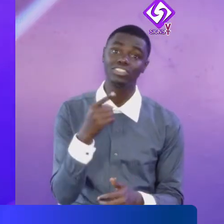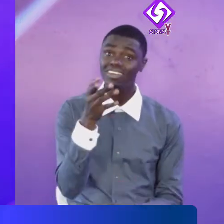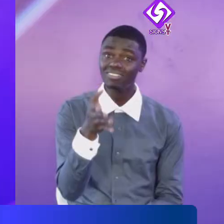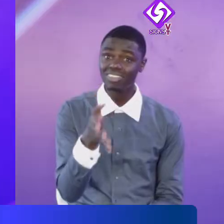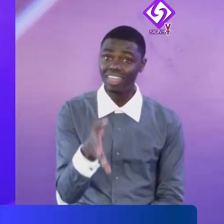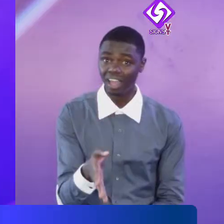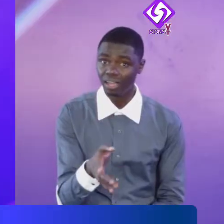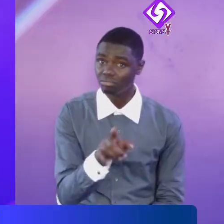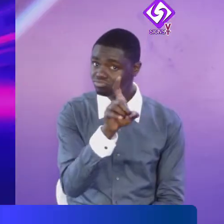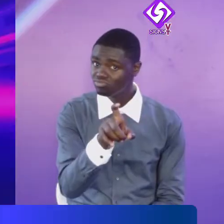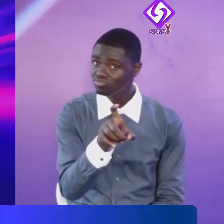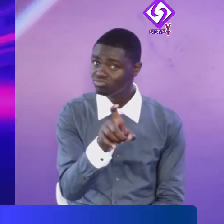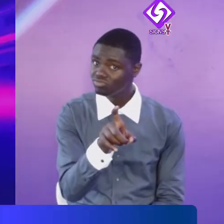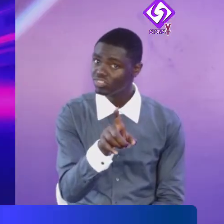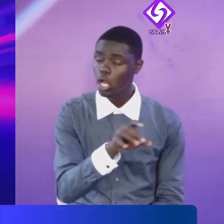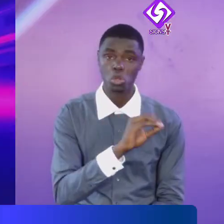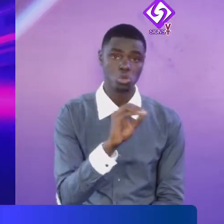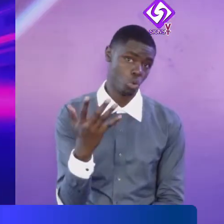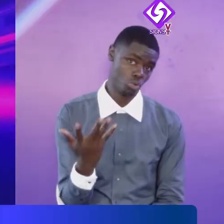if